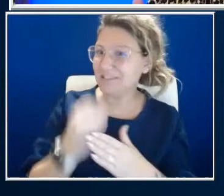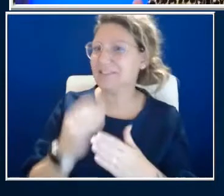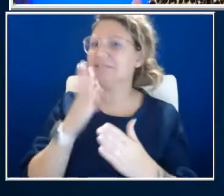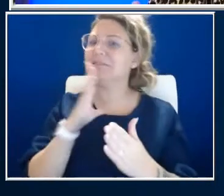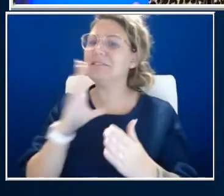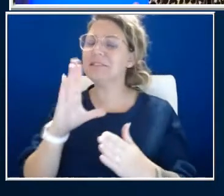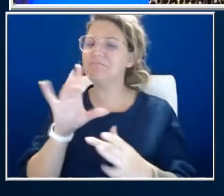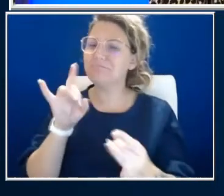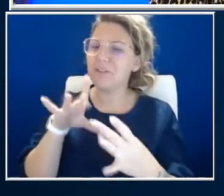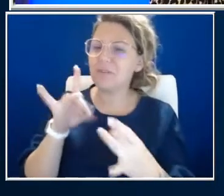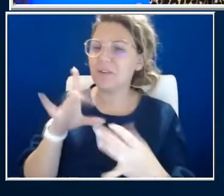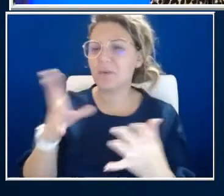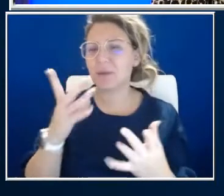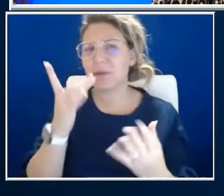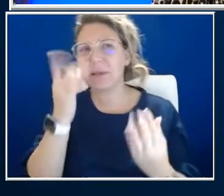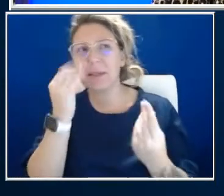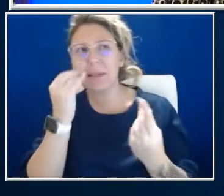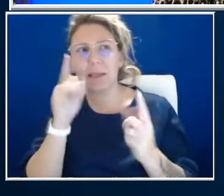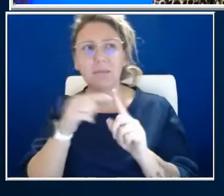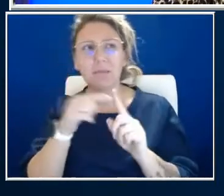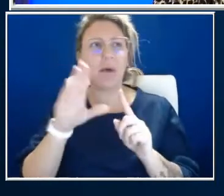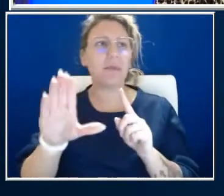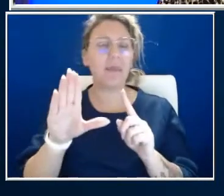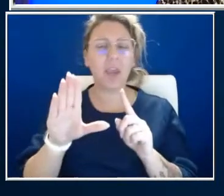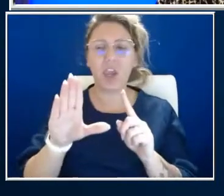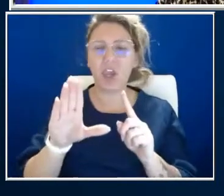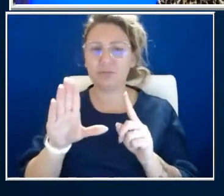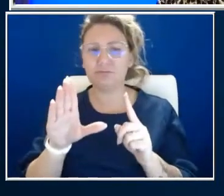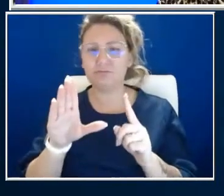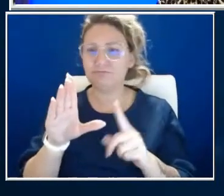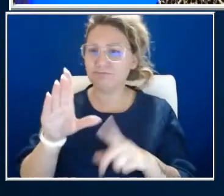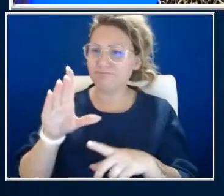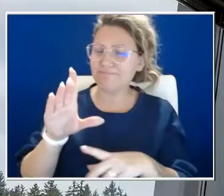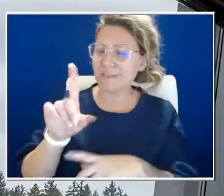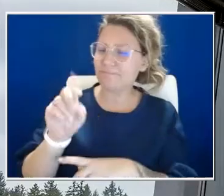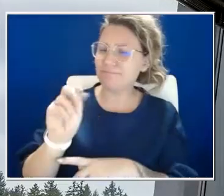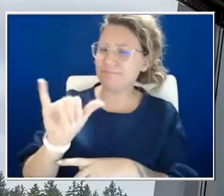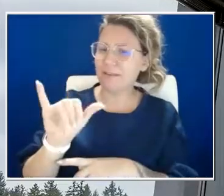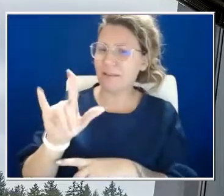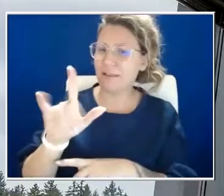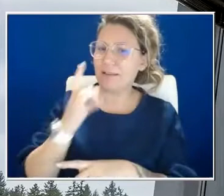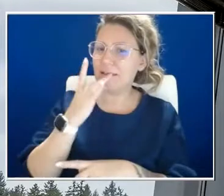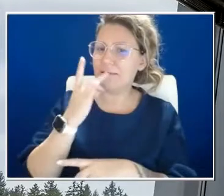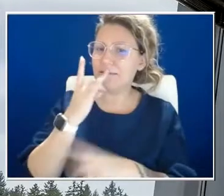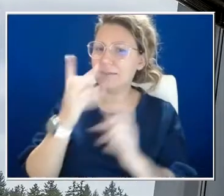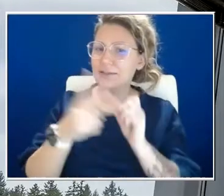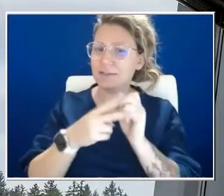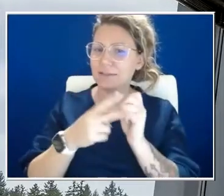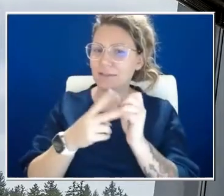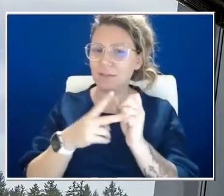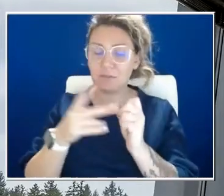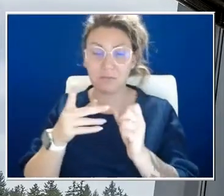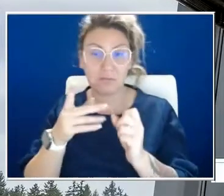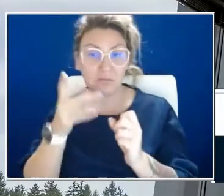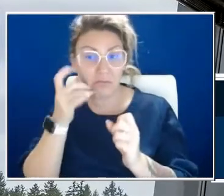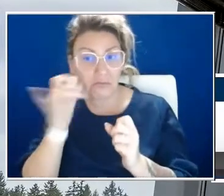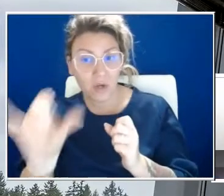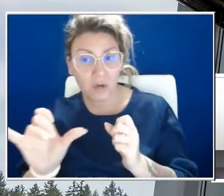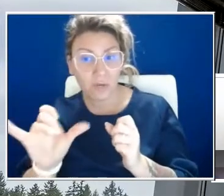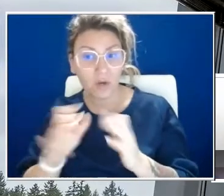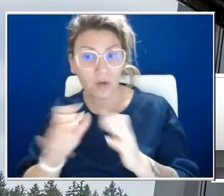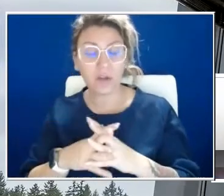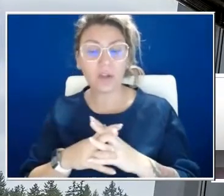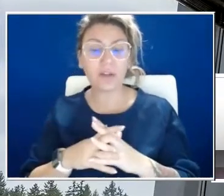about making daylight saving permanent? What's your take on this debate? So I think the debate comes from the